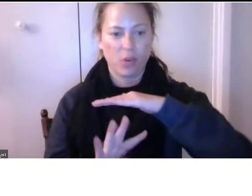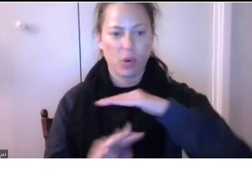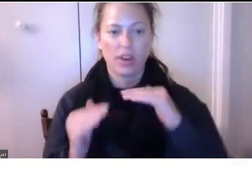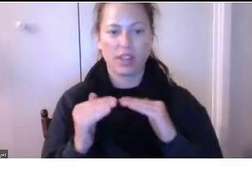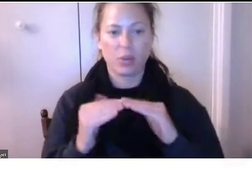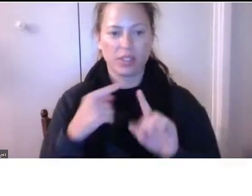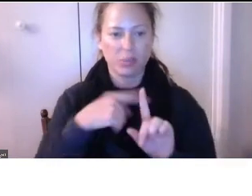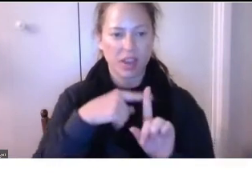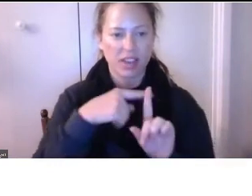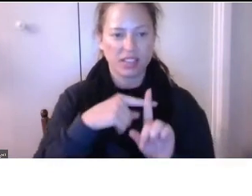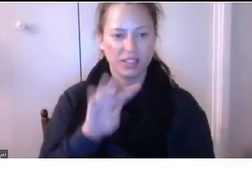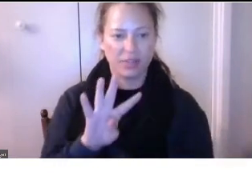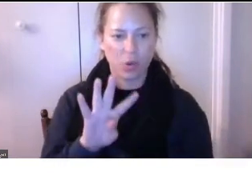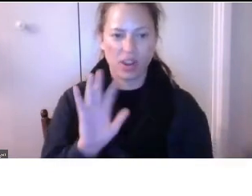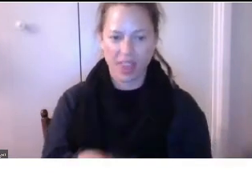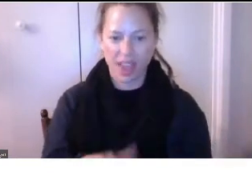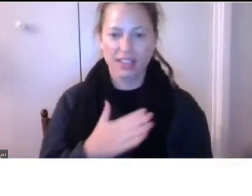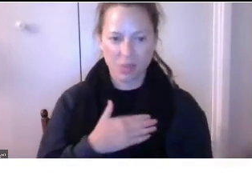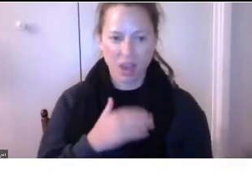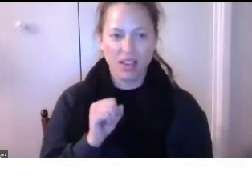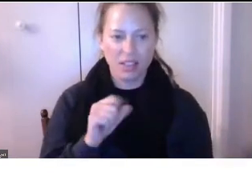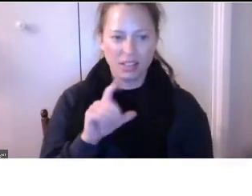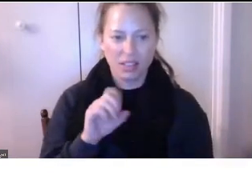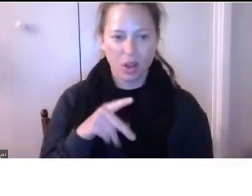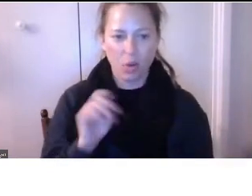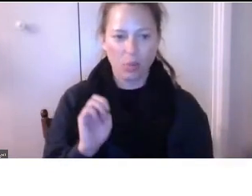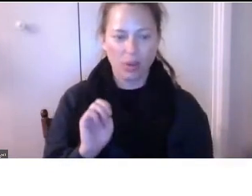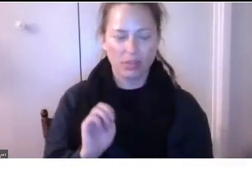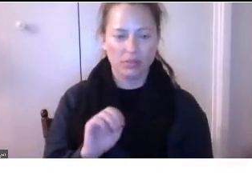positive 4. So that is my slope.